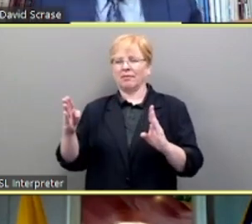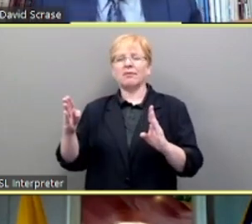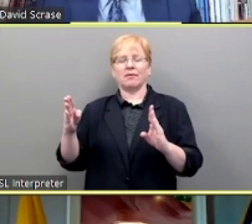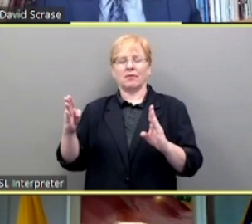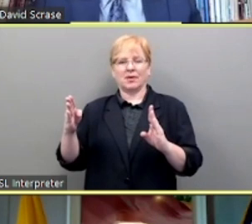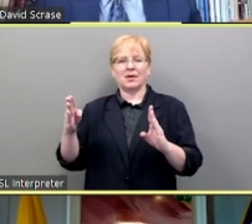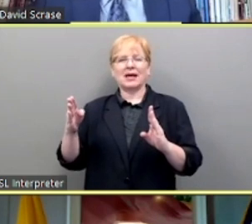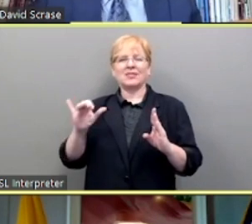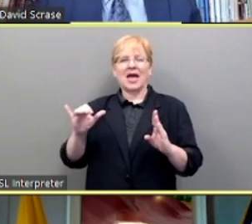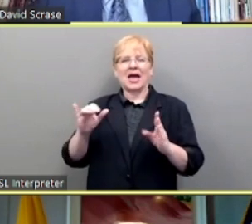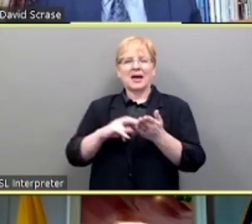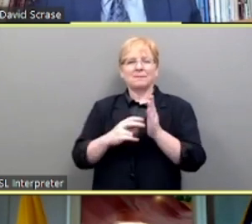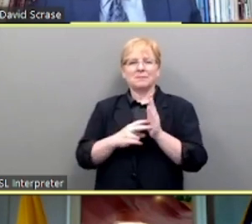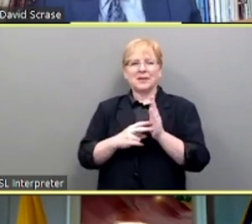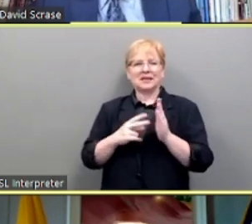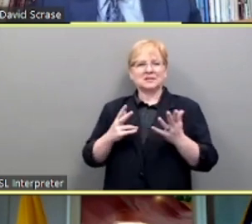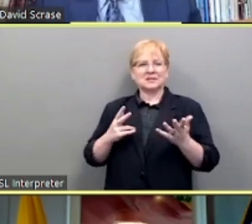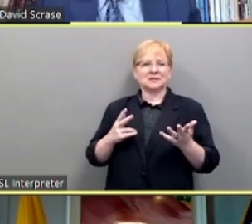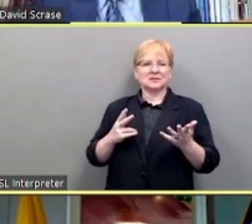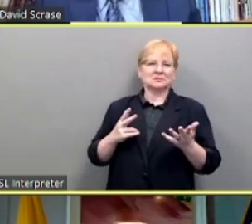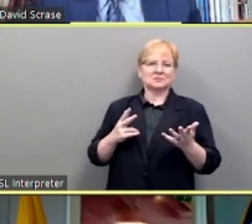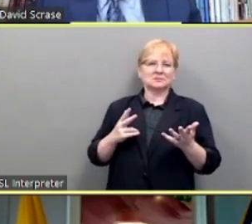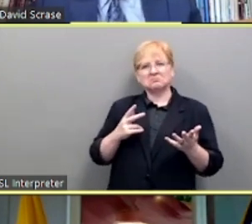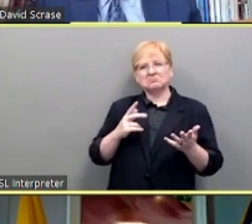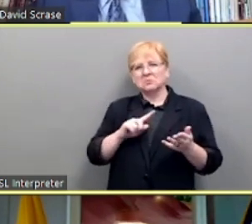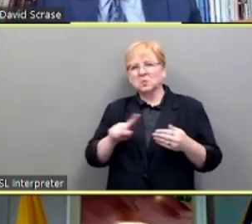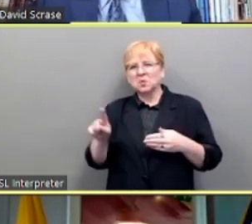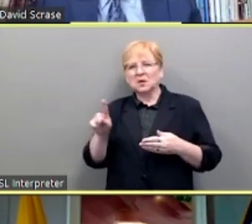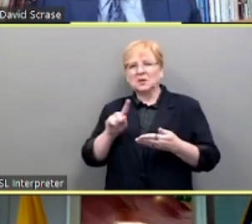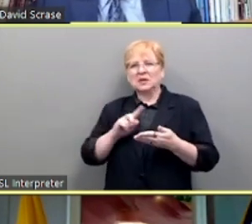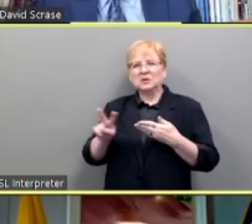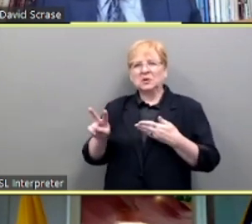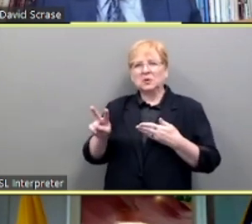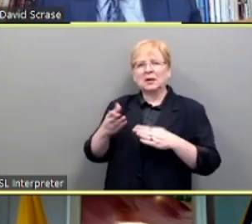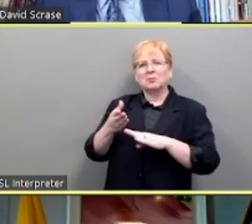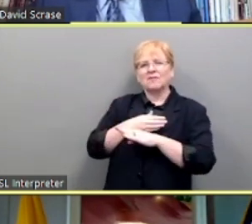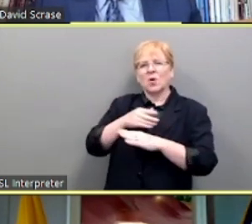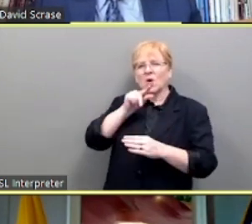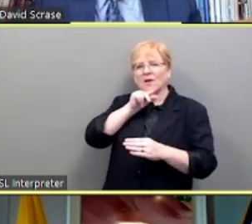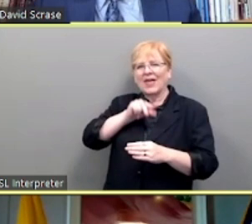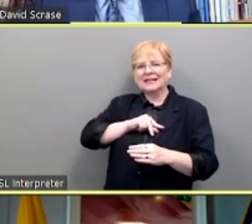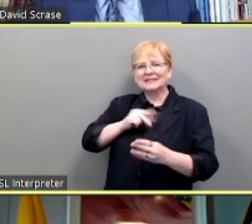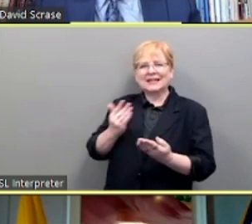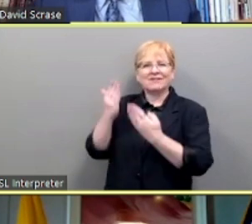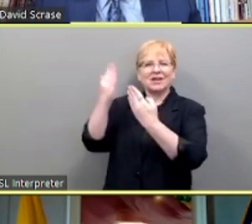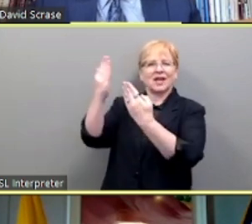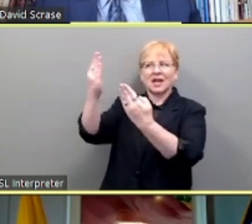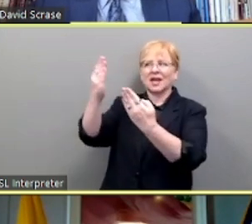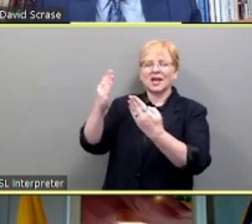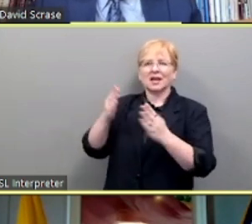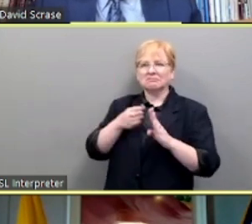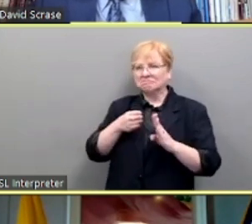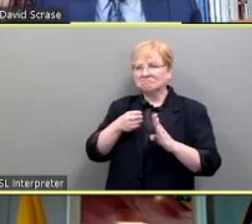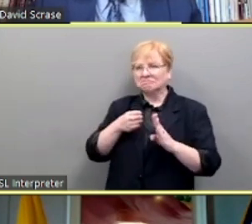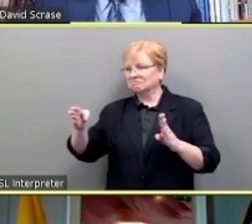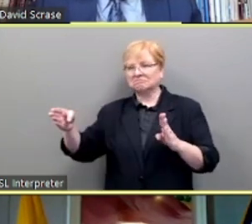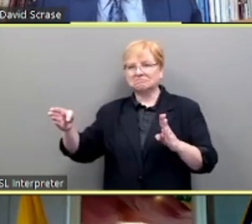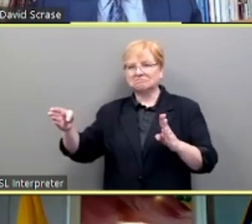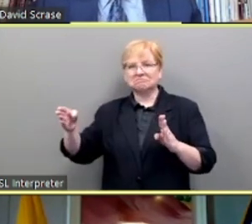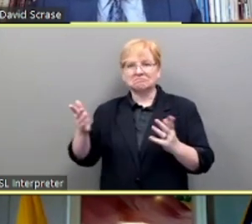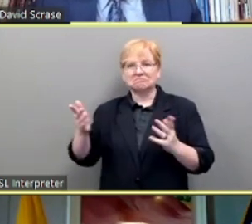us toward a week or so before Thanksgiving. So this is not something that's likely to let up,